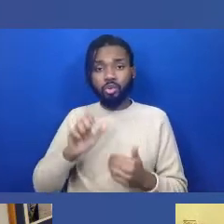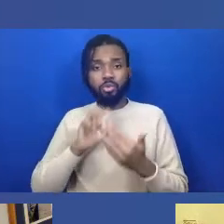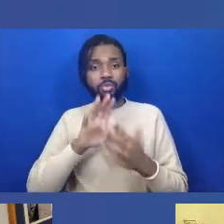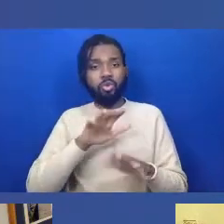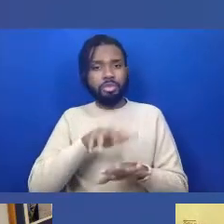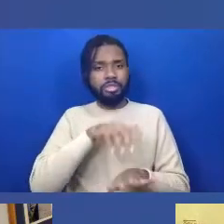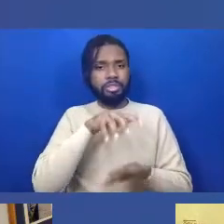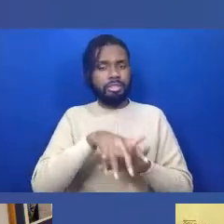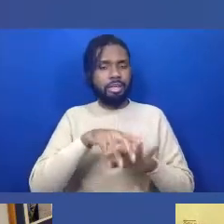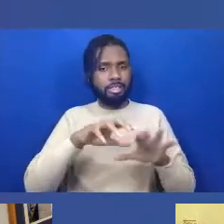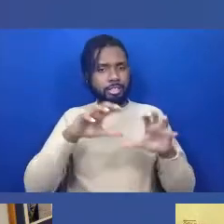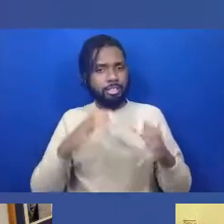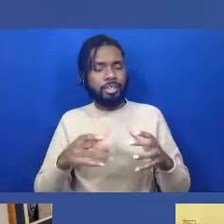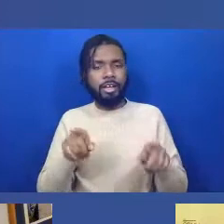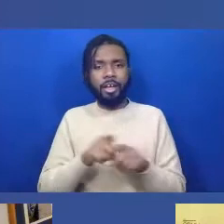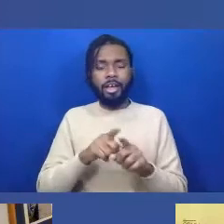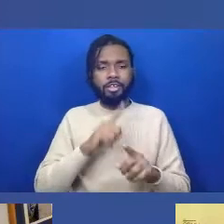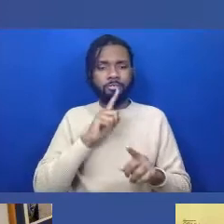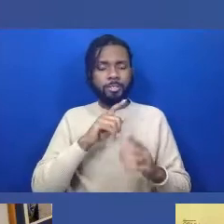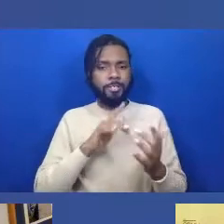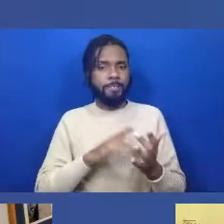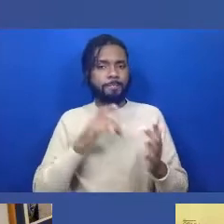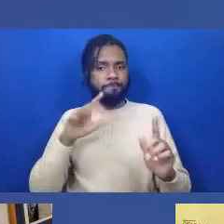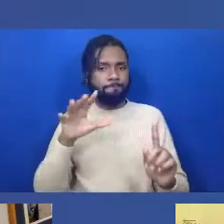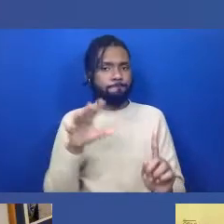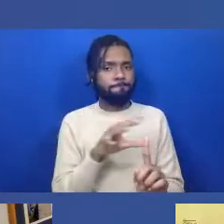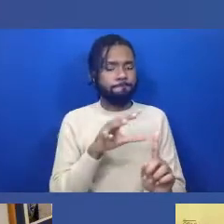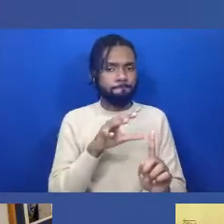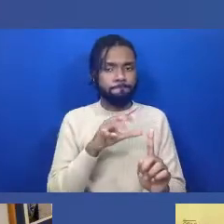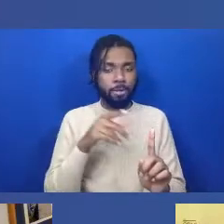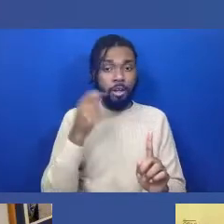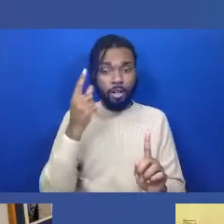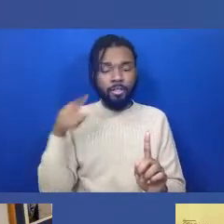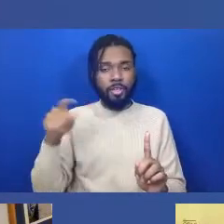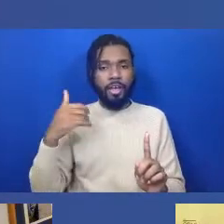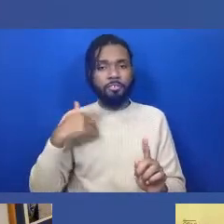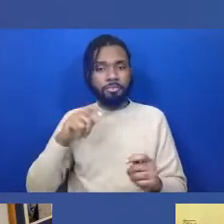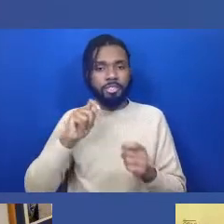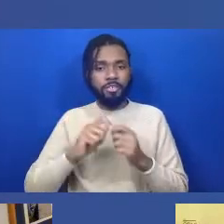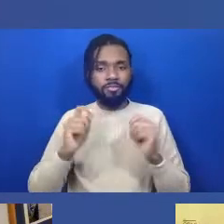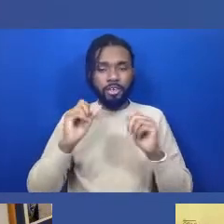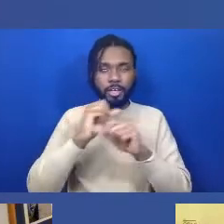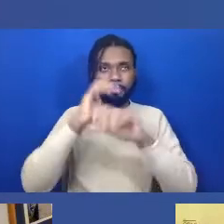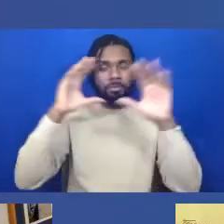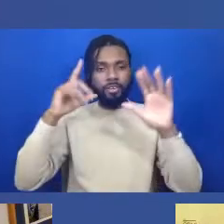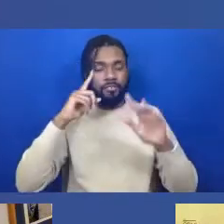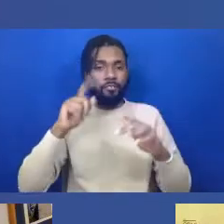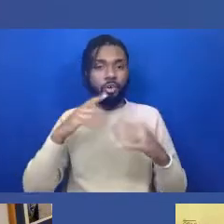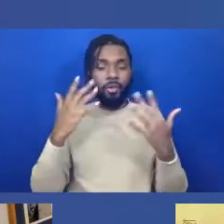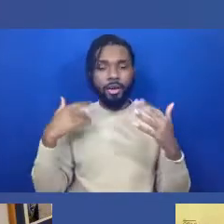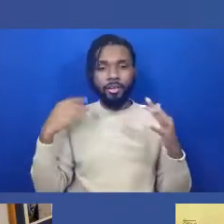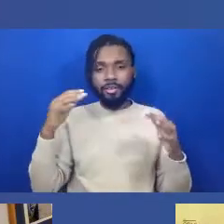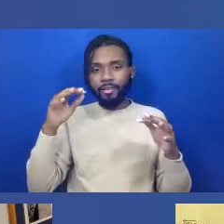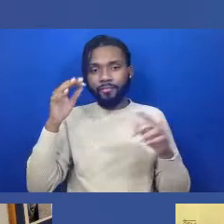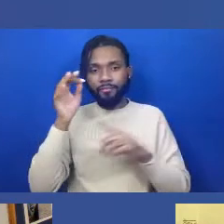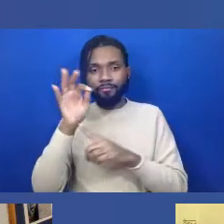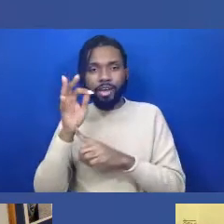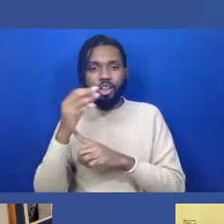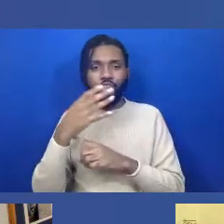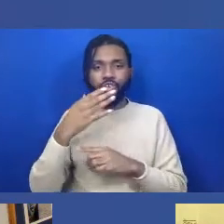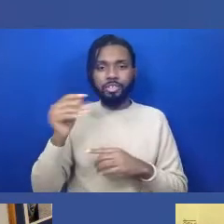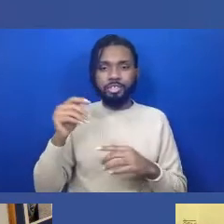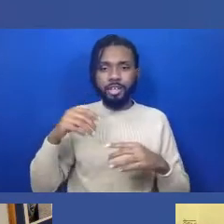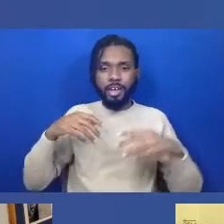very tokenized transactional manner, where they have expectations of a kind of, you know, feathers and fringe reality that is never what I'm going to give